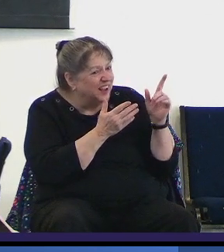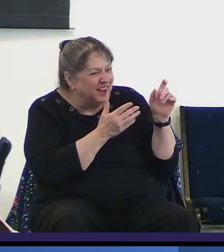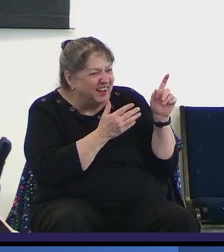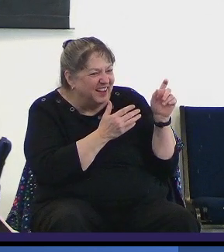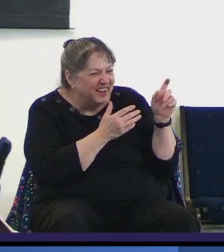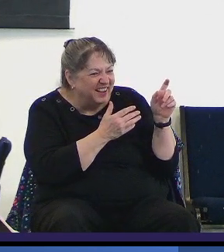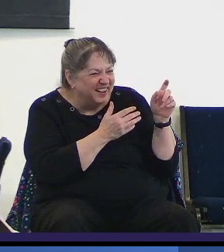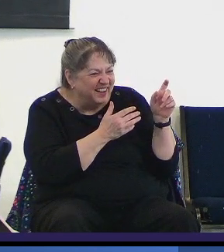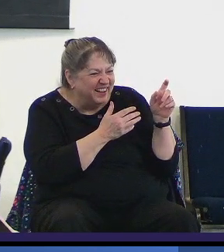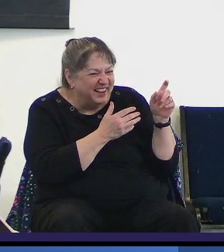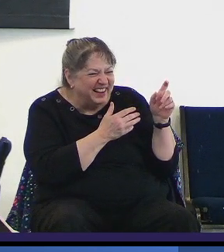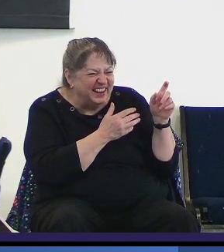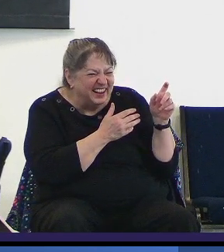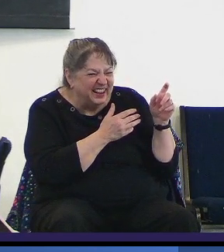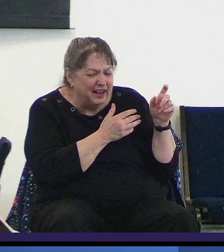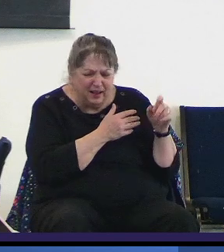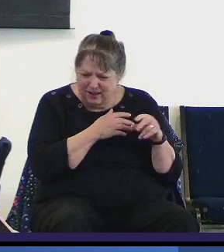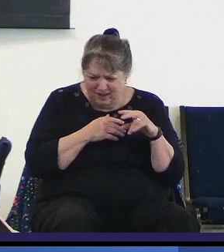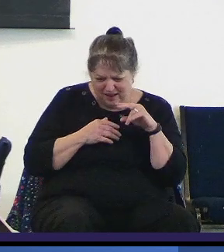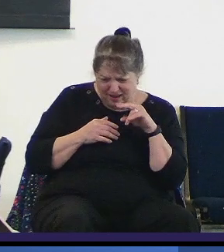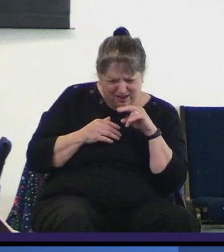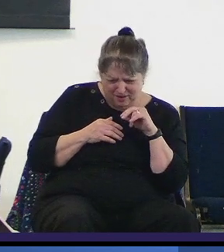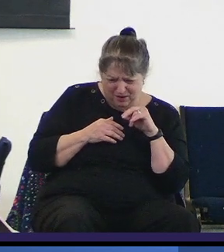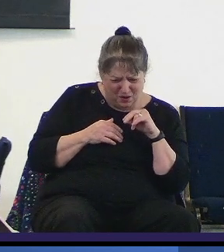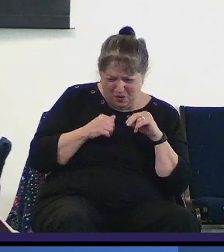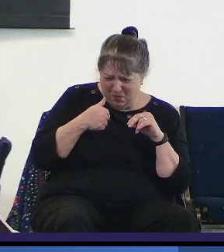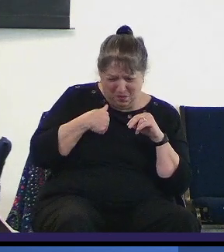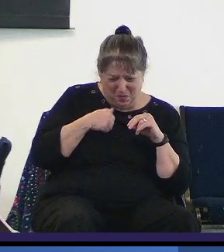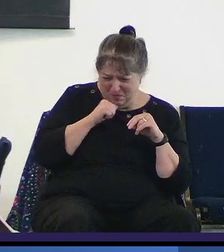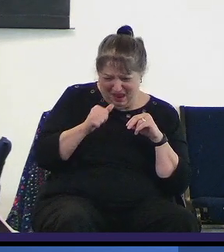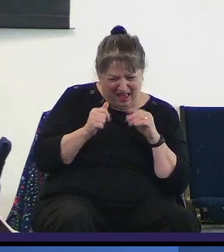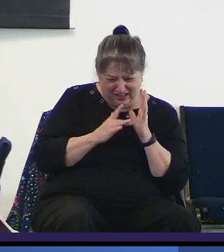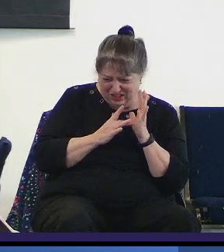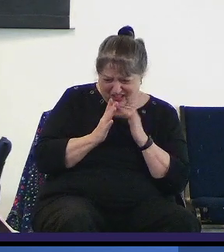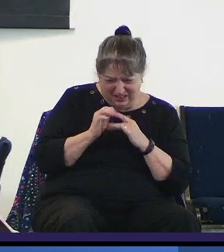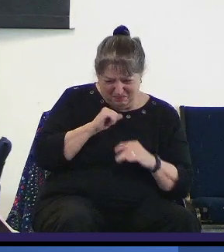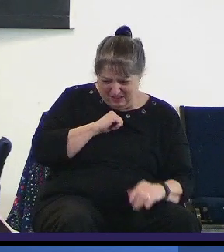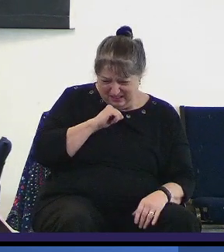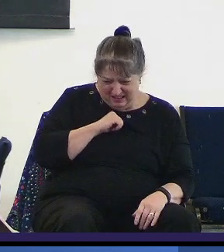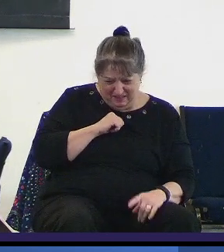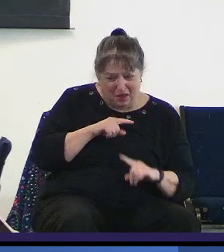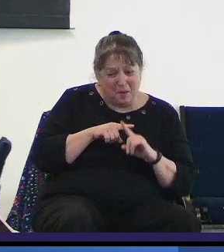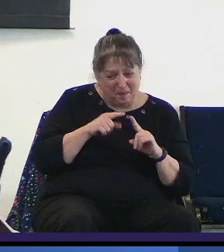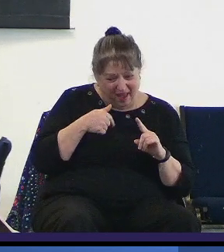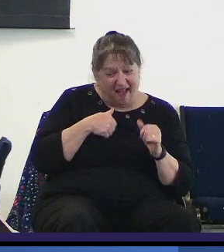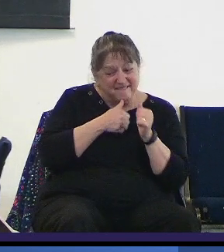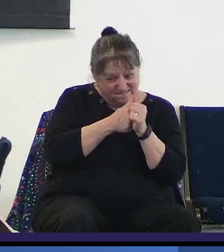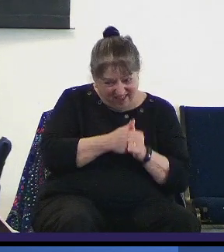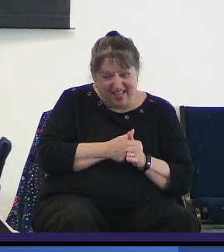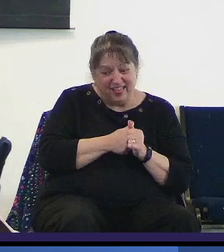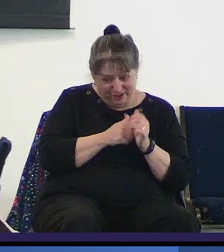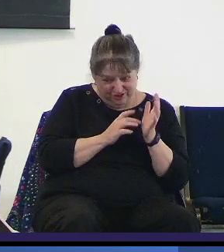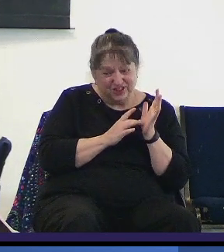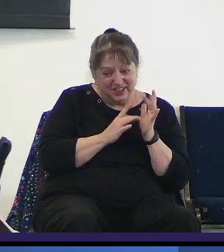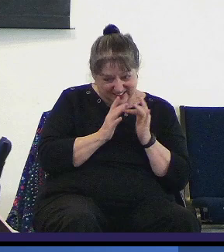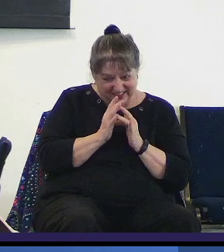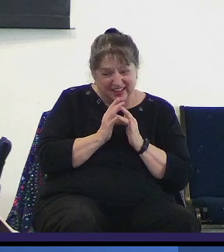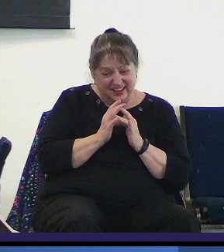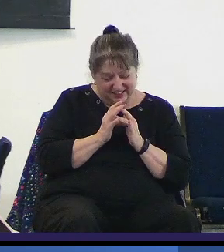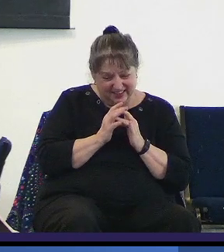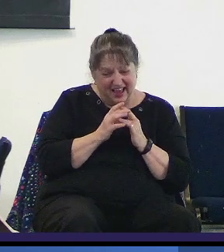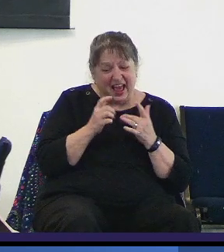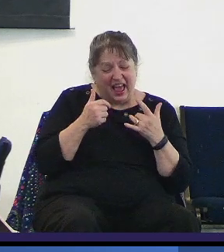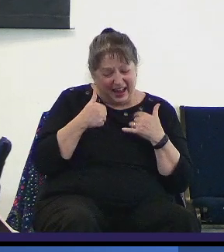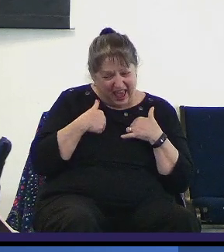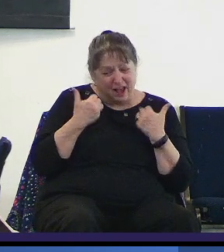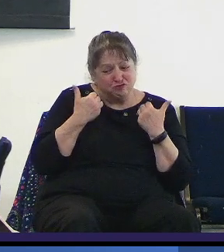"No," said the man, "I'm not Jesus, but I'm one of his followers. And as I go about,